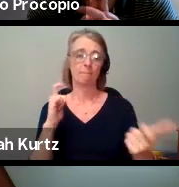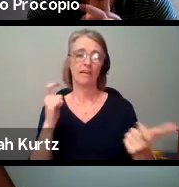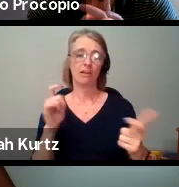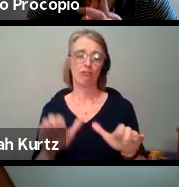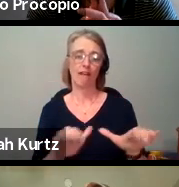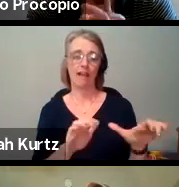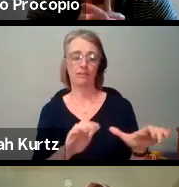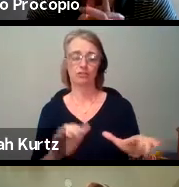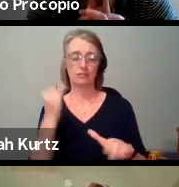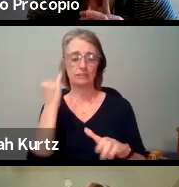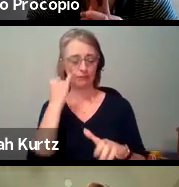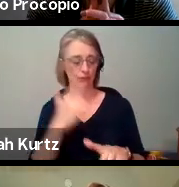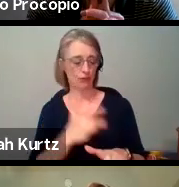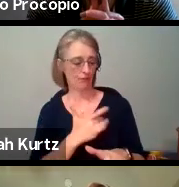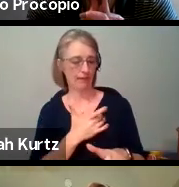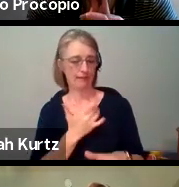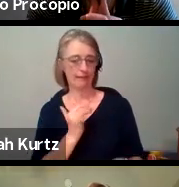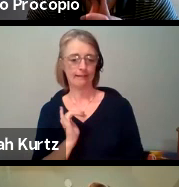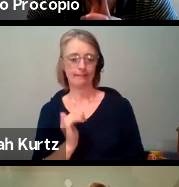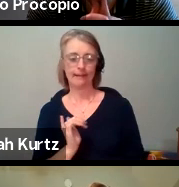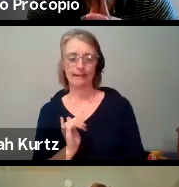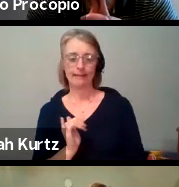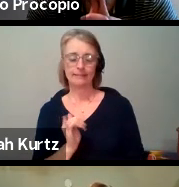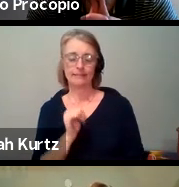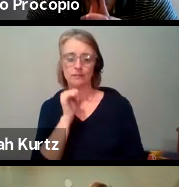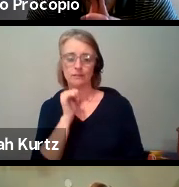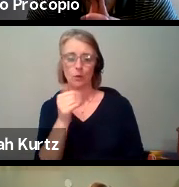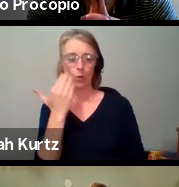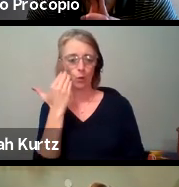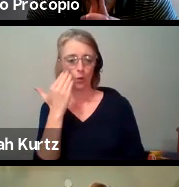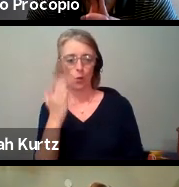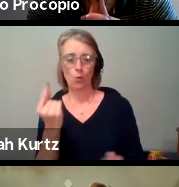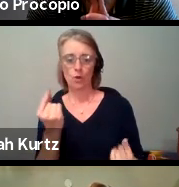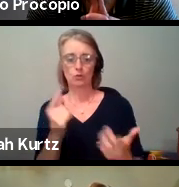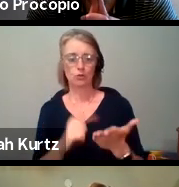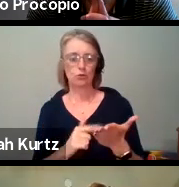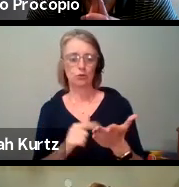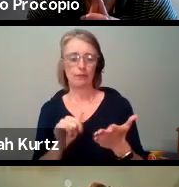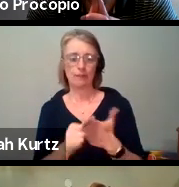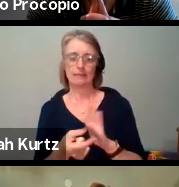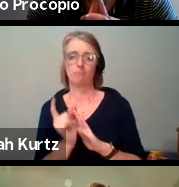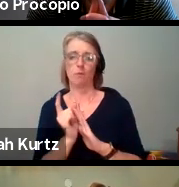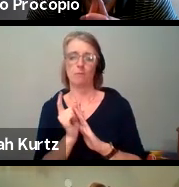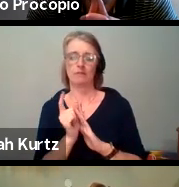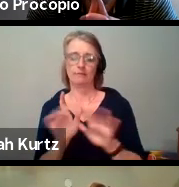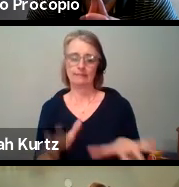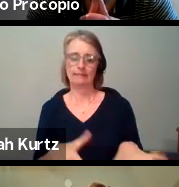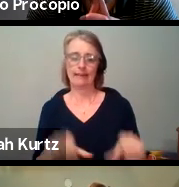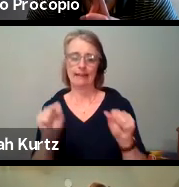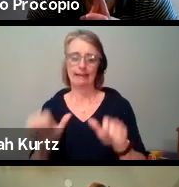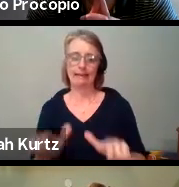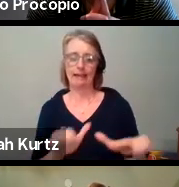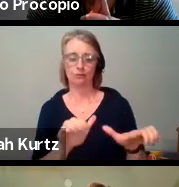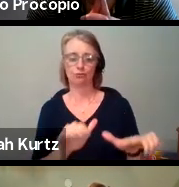actions if you're feeling like you don't know what to do in this moment of taking action.